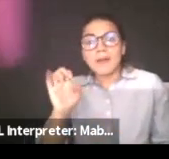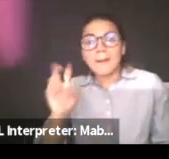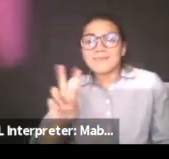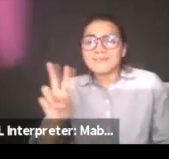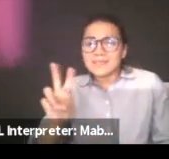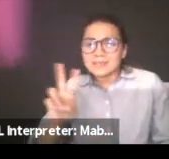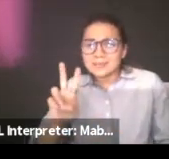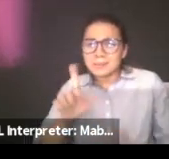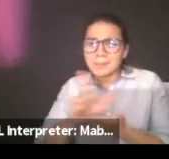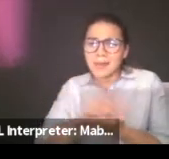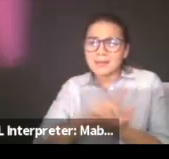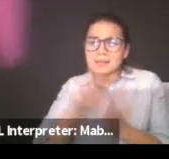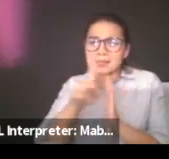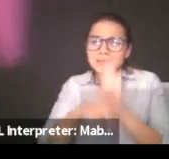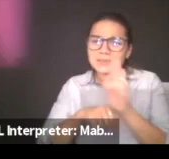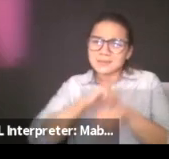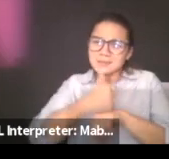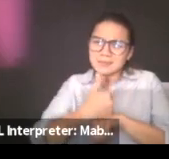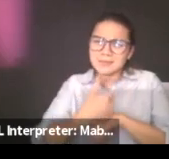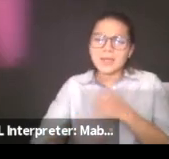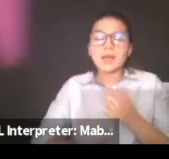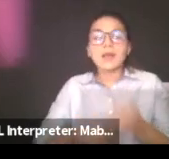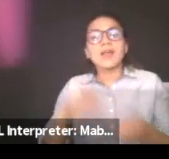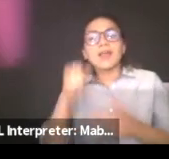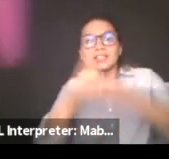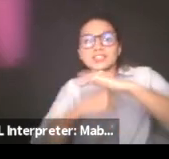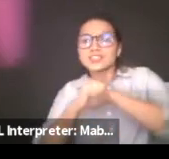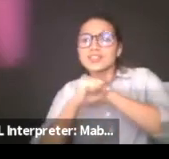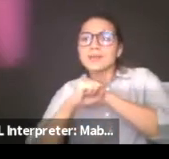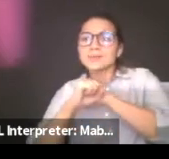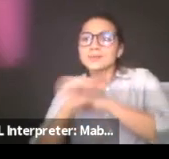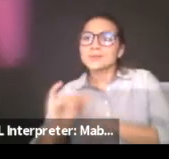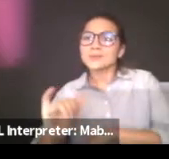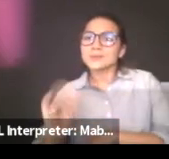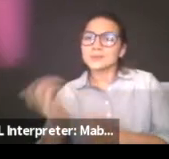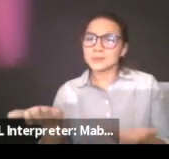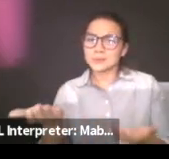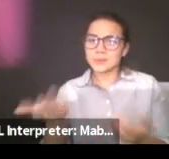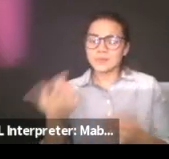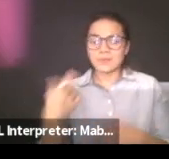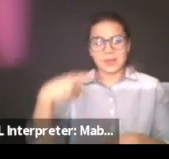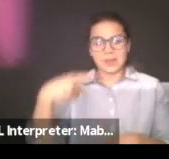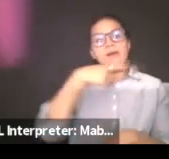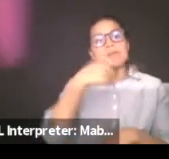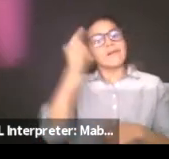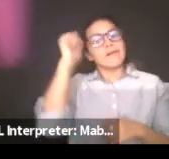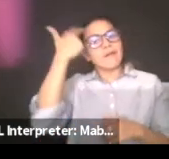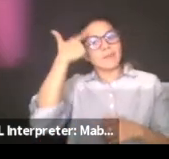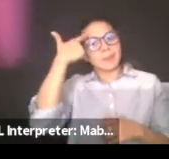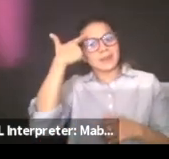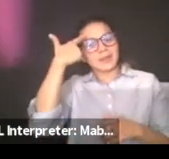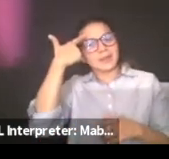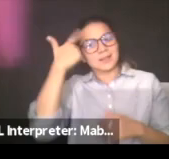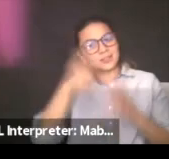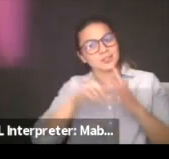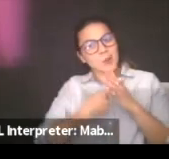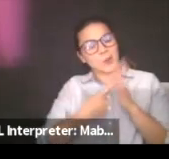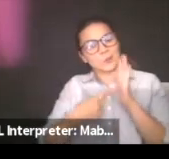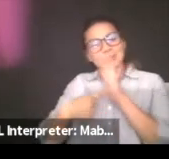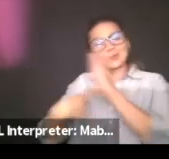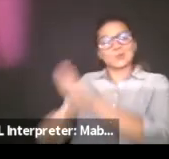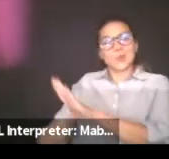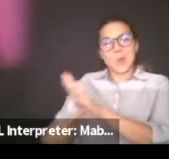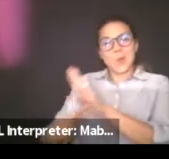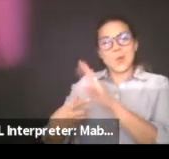shelter. They understood soon, pretty quickly, right, that legislation, as we know, can vary from state